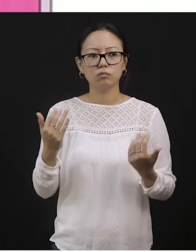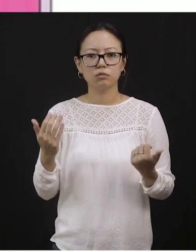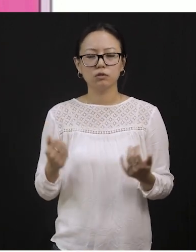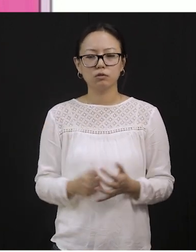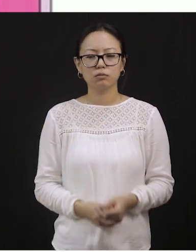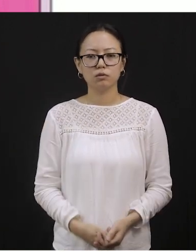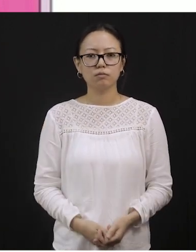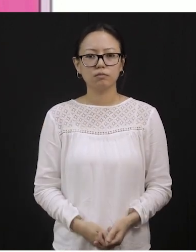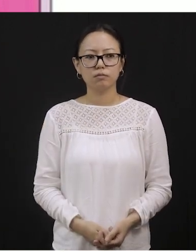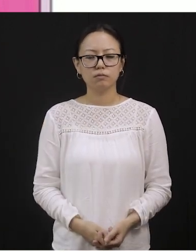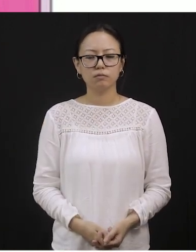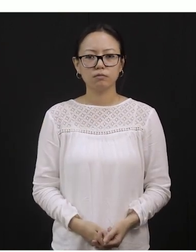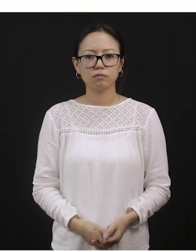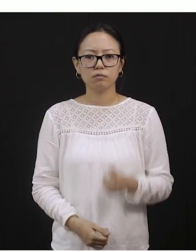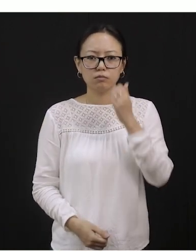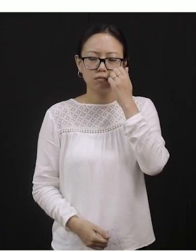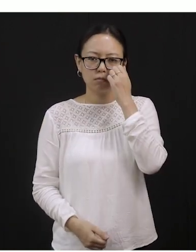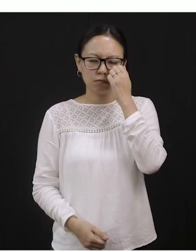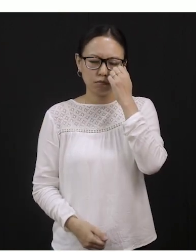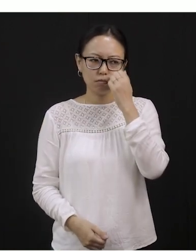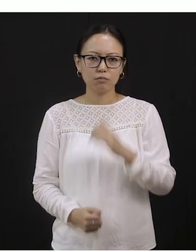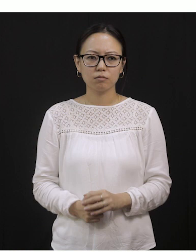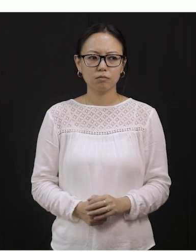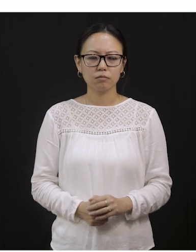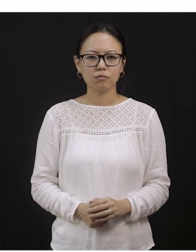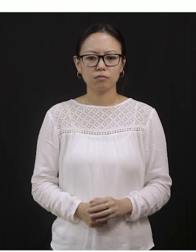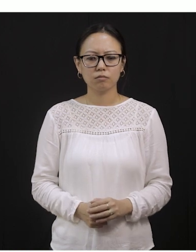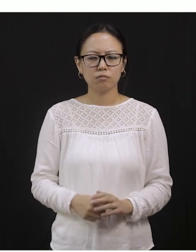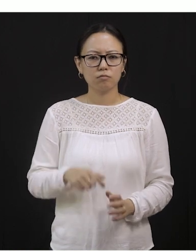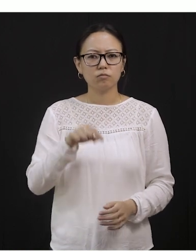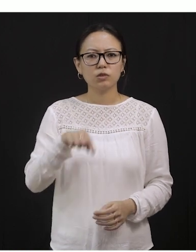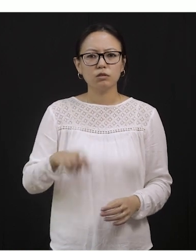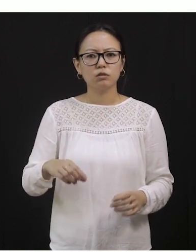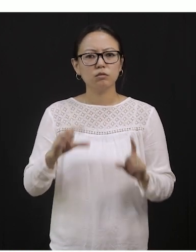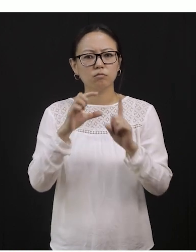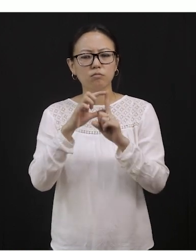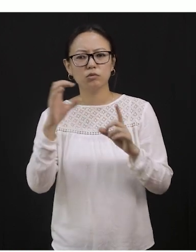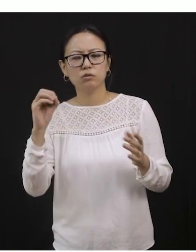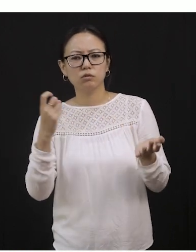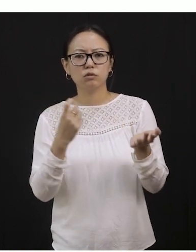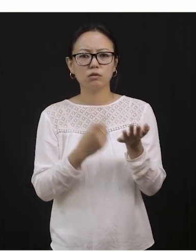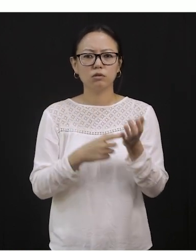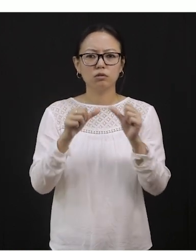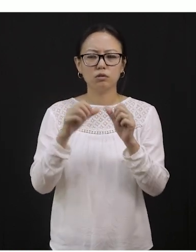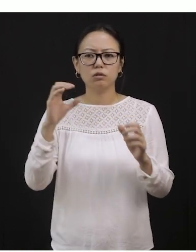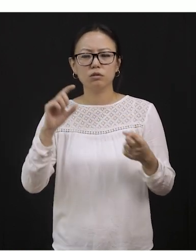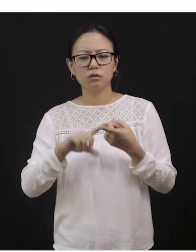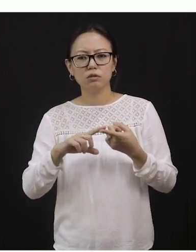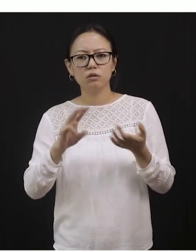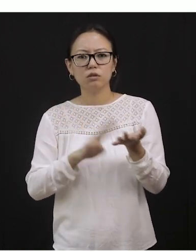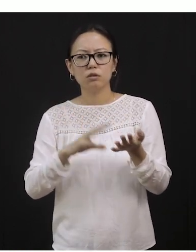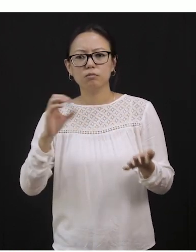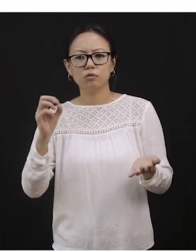of Doraemon. All right. So the lesson that we learn from Doraemon is about